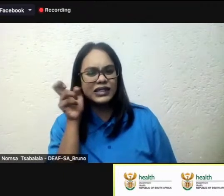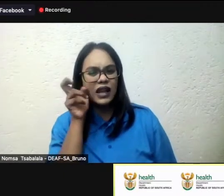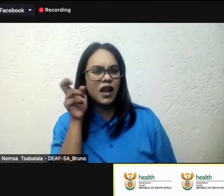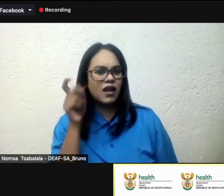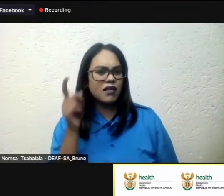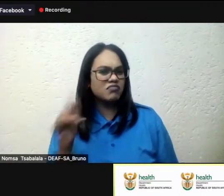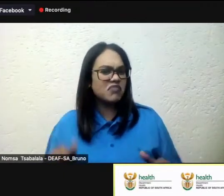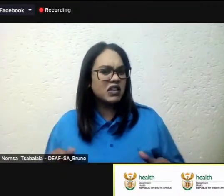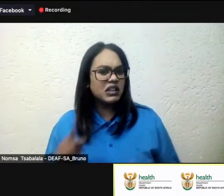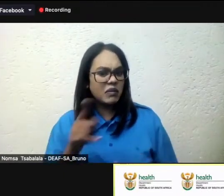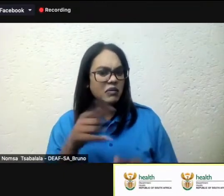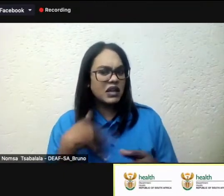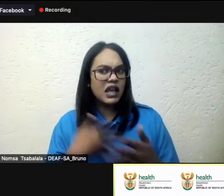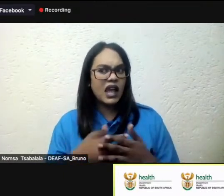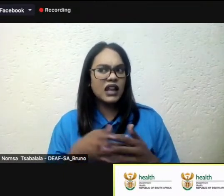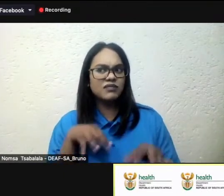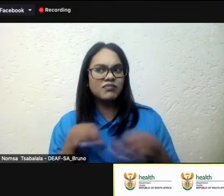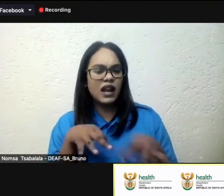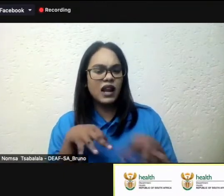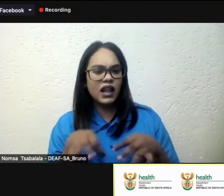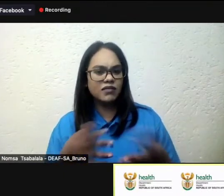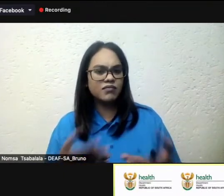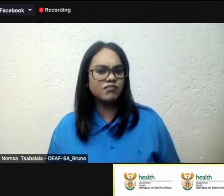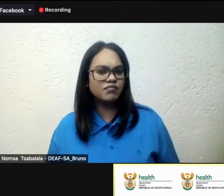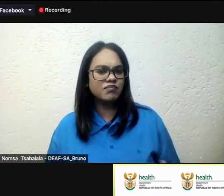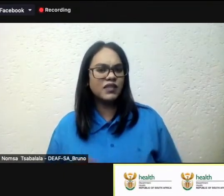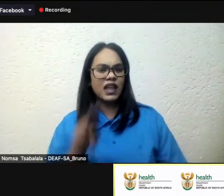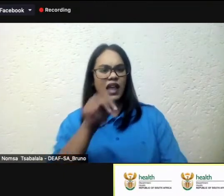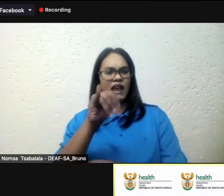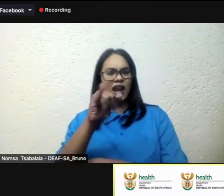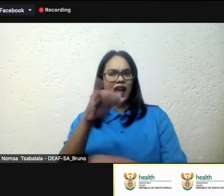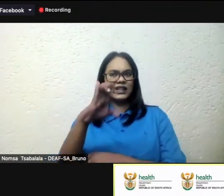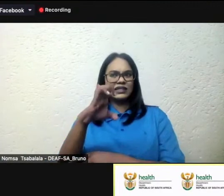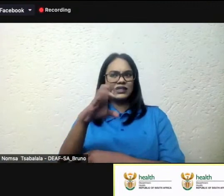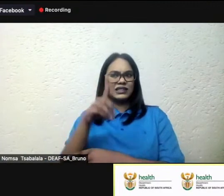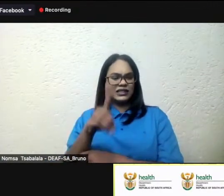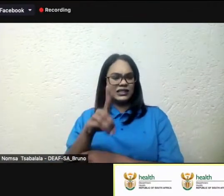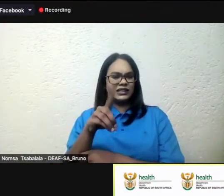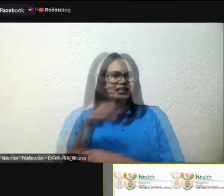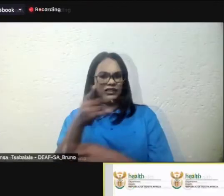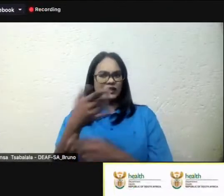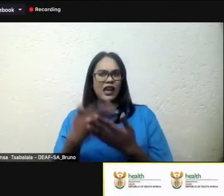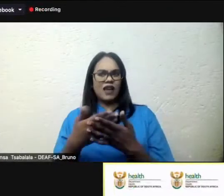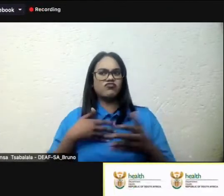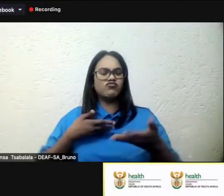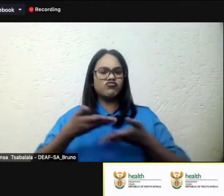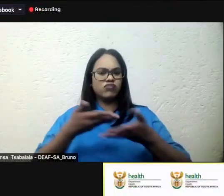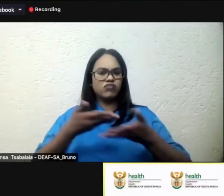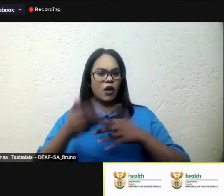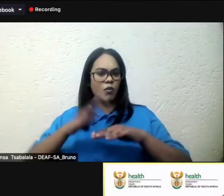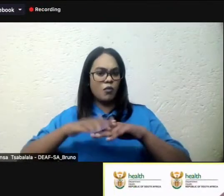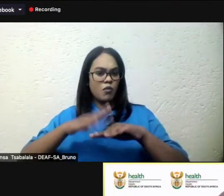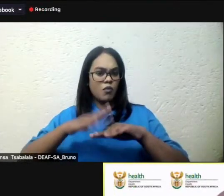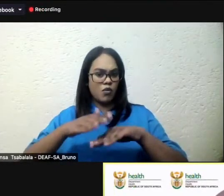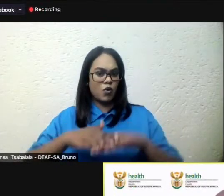possibly our NICD colleagues could also talk to. And then Dr. Maluleke can come